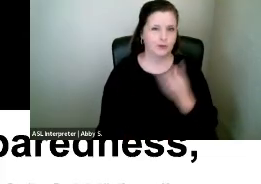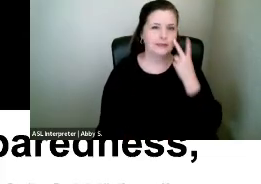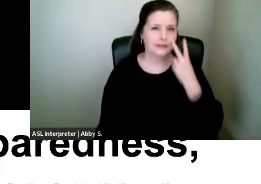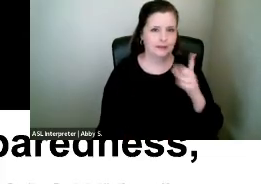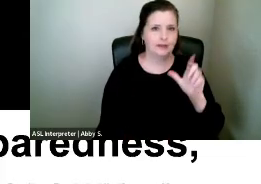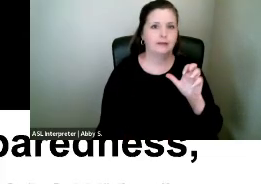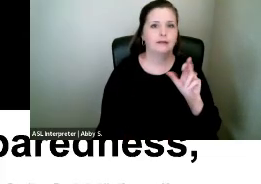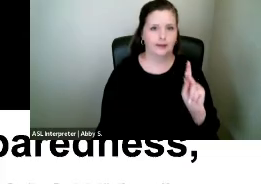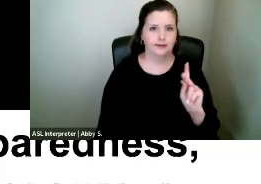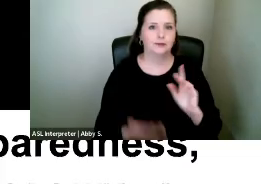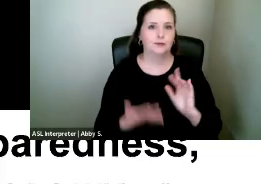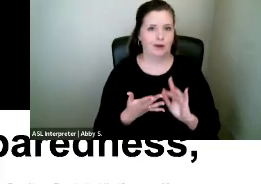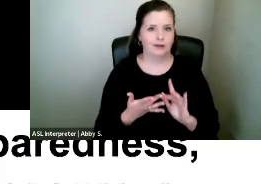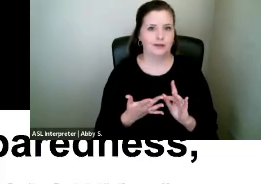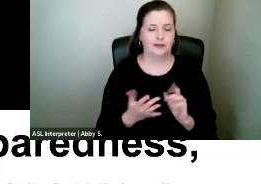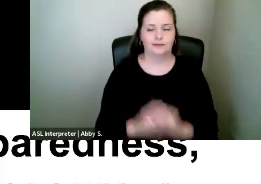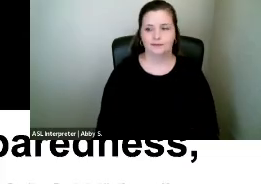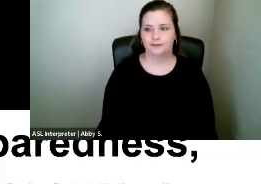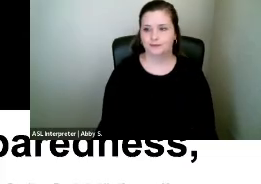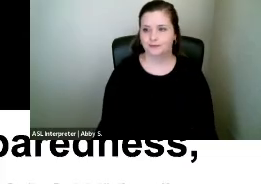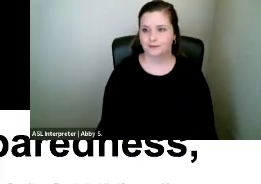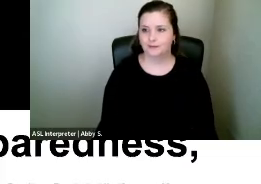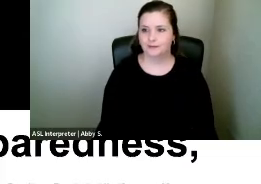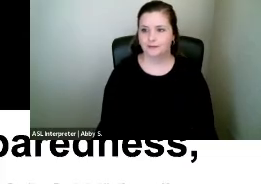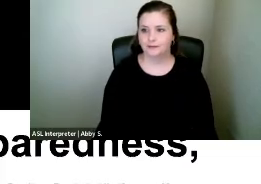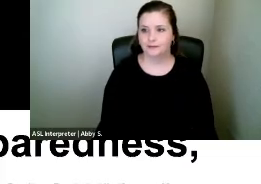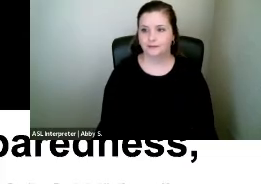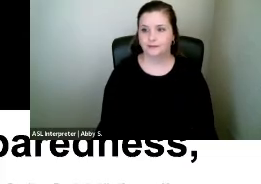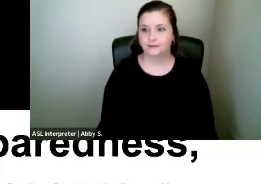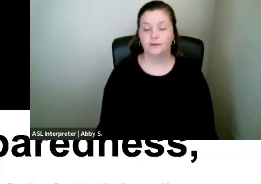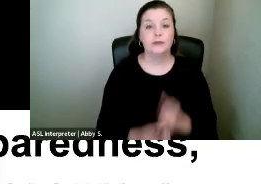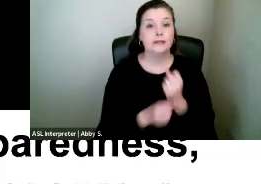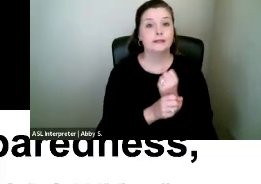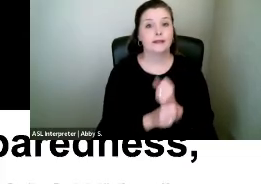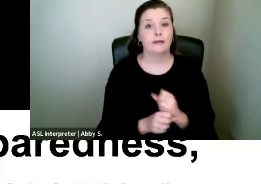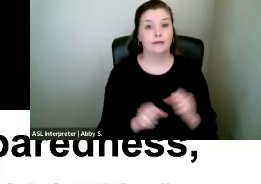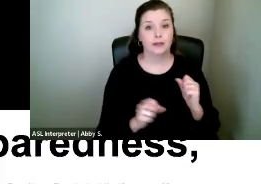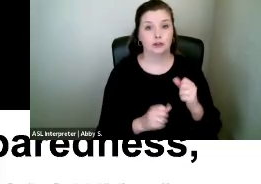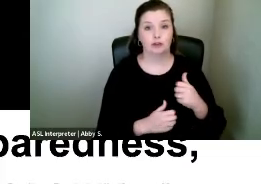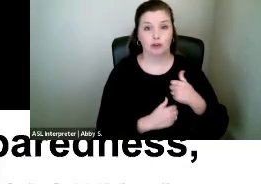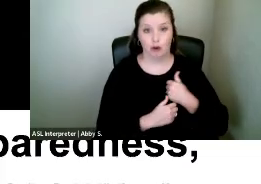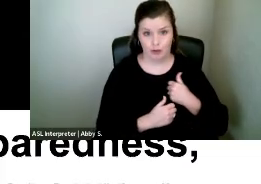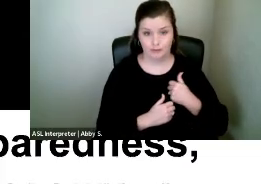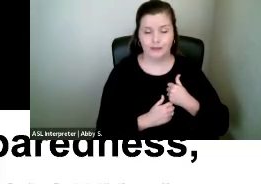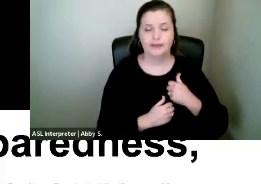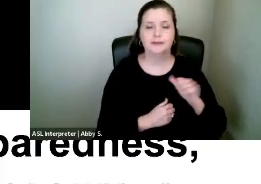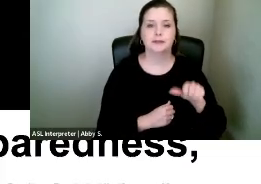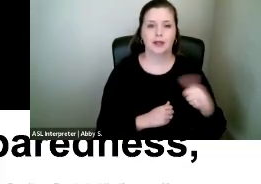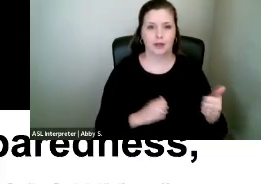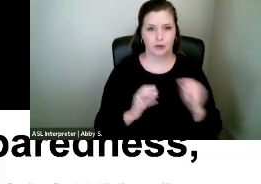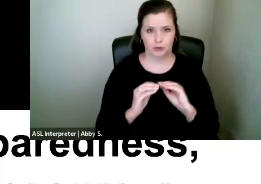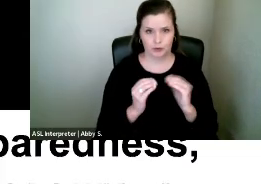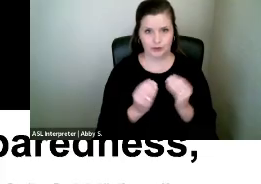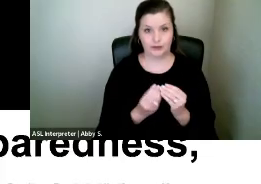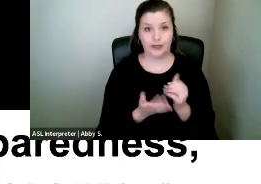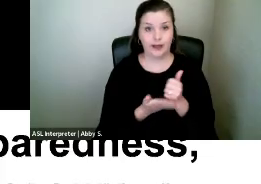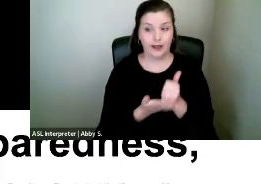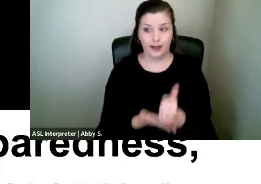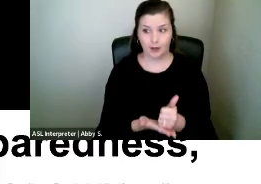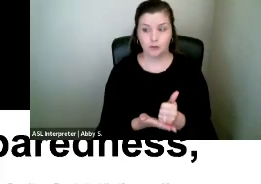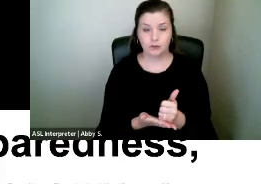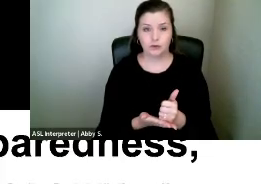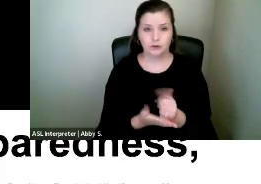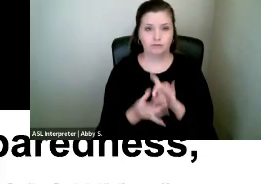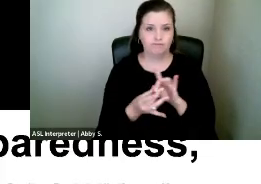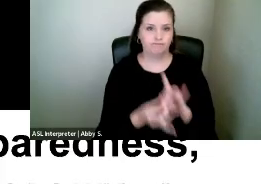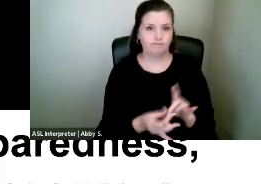to reach out to them. The Salvation Army is another organization that helps in